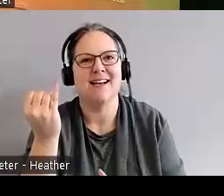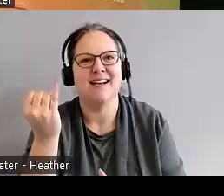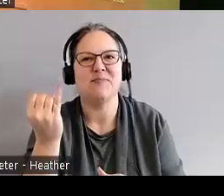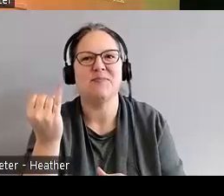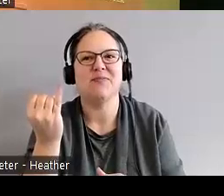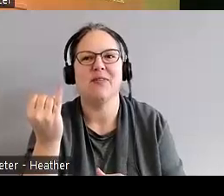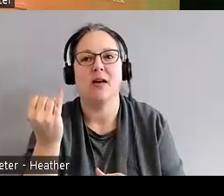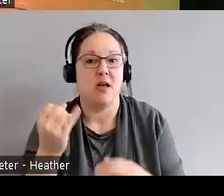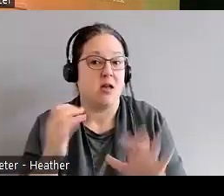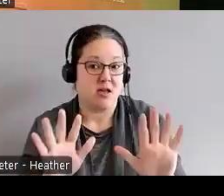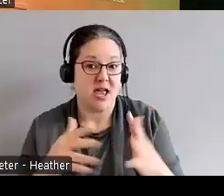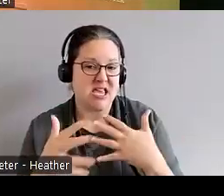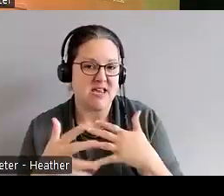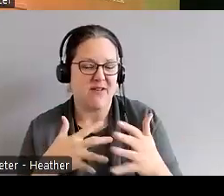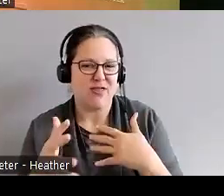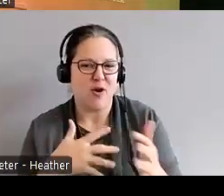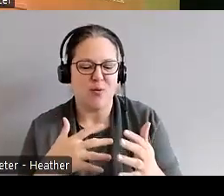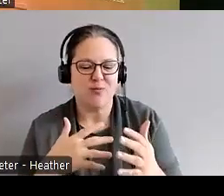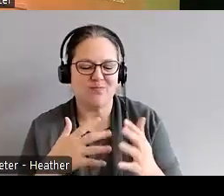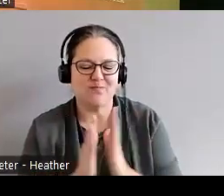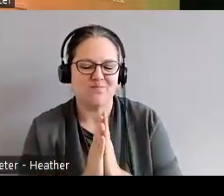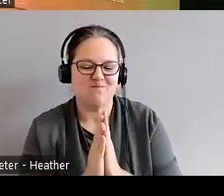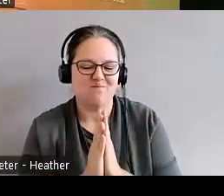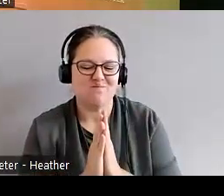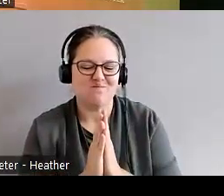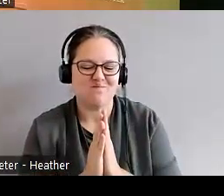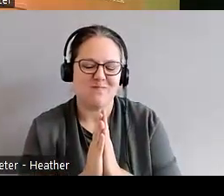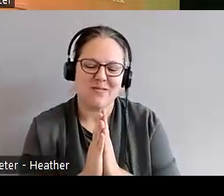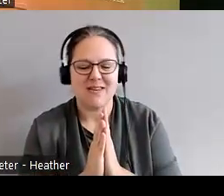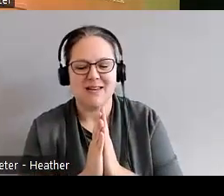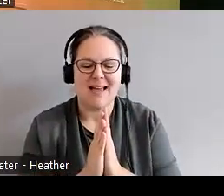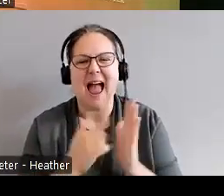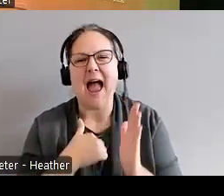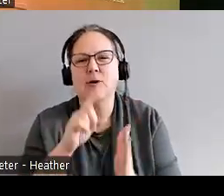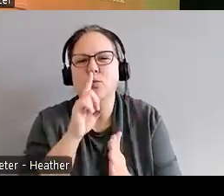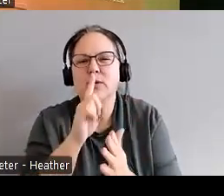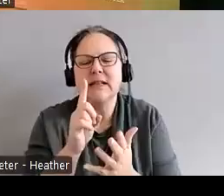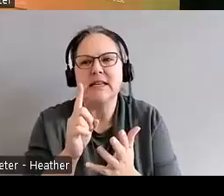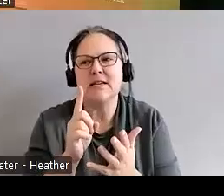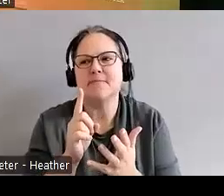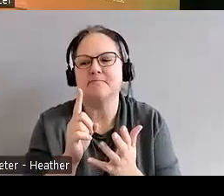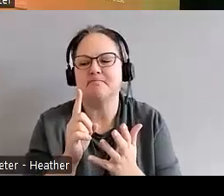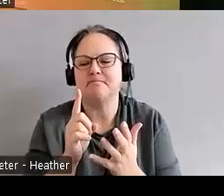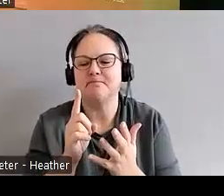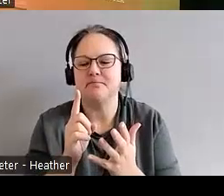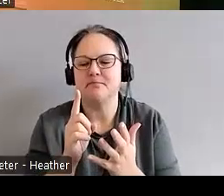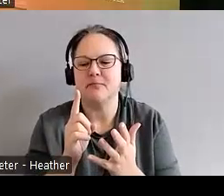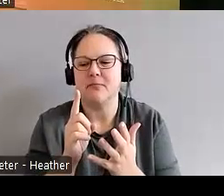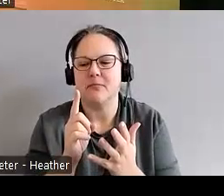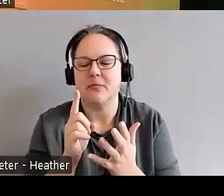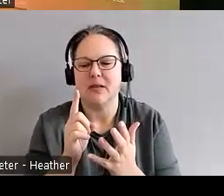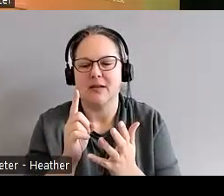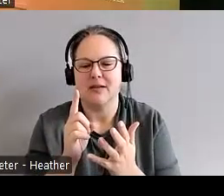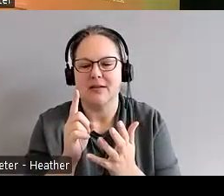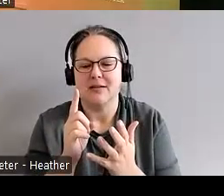even though I think it was a pretty good idea in that sense, I was really taking advantage of this really pretty well-known, I don't